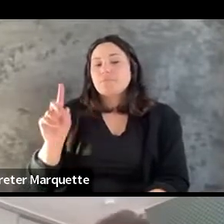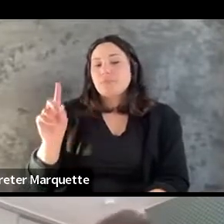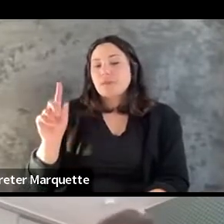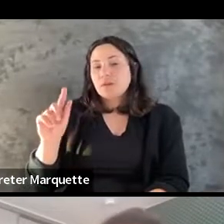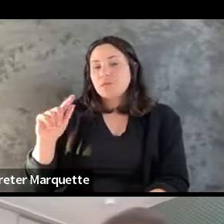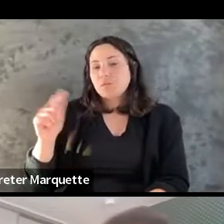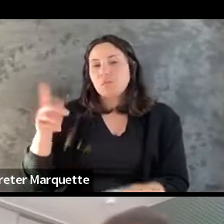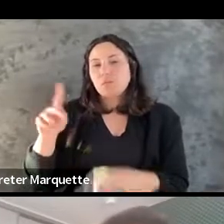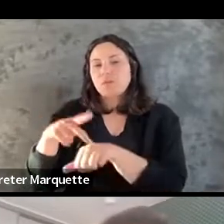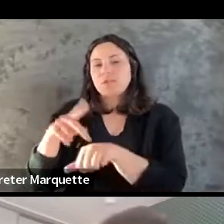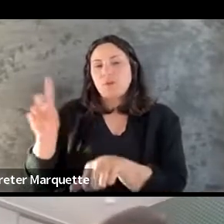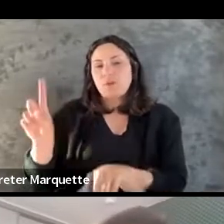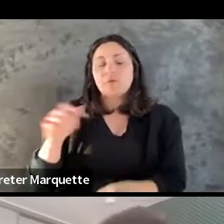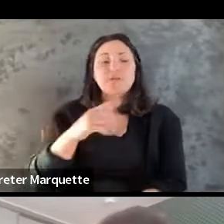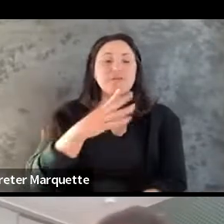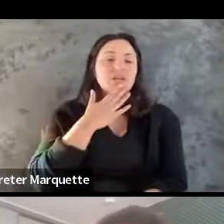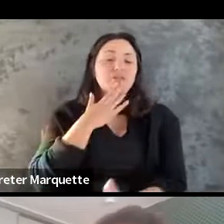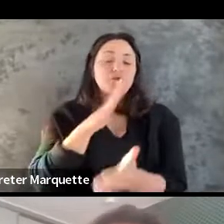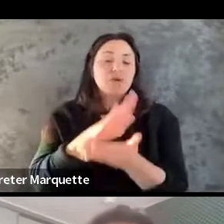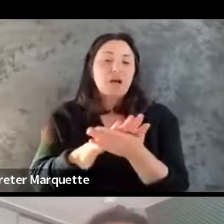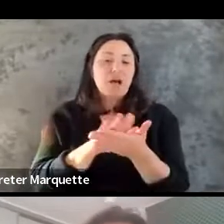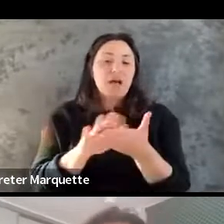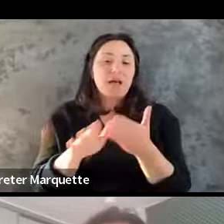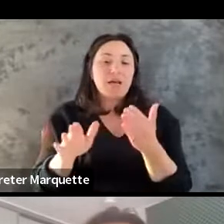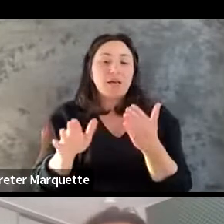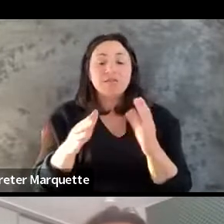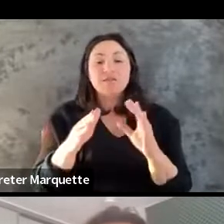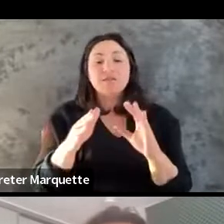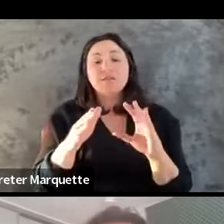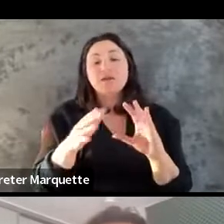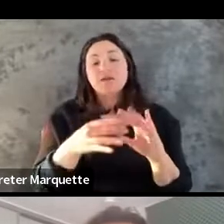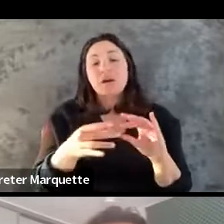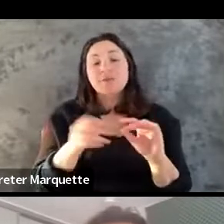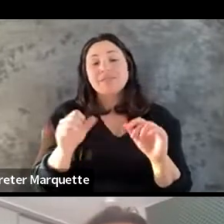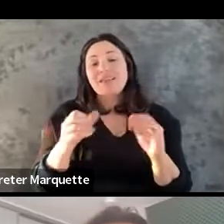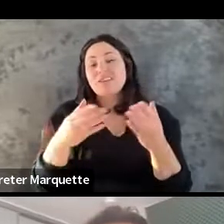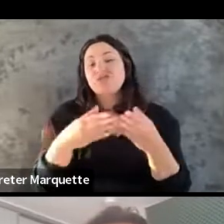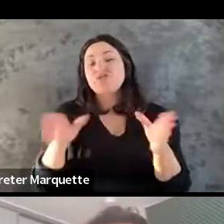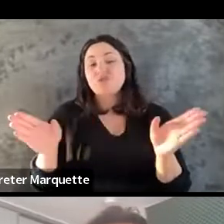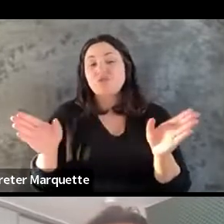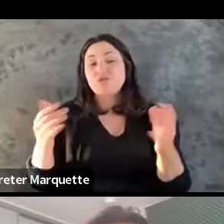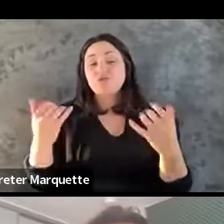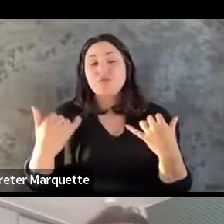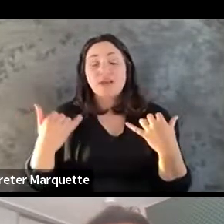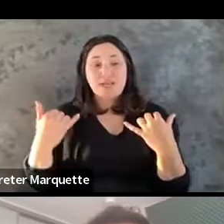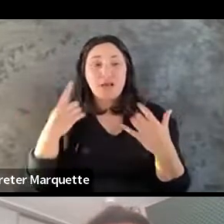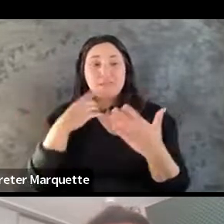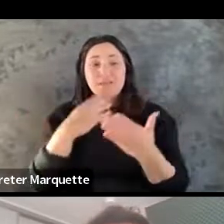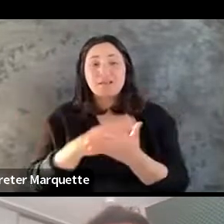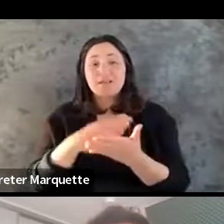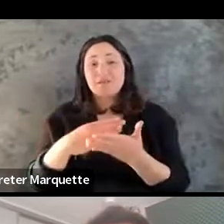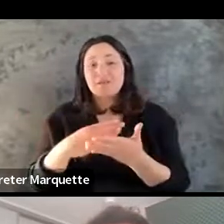for your kind words and let you know that in a general sense, because we are right now in the budget